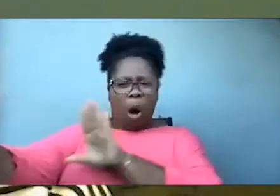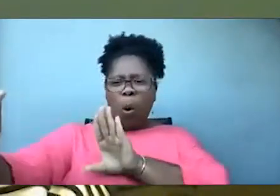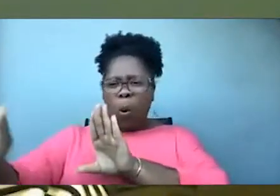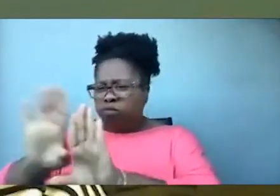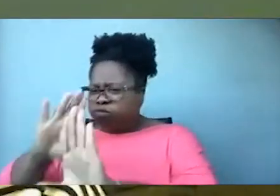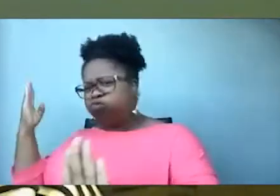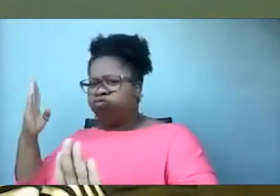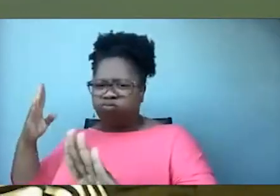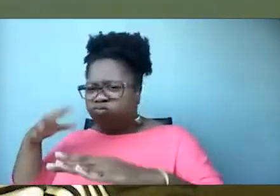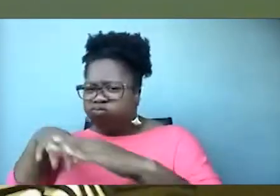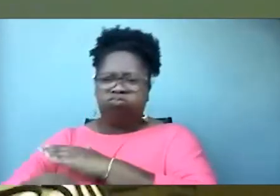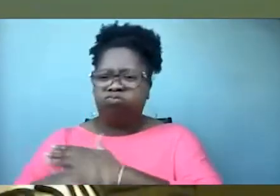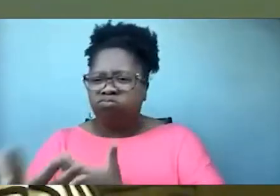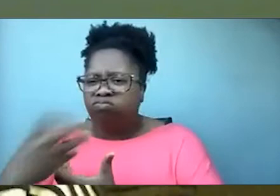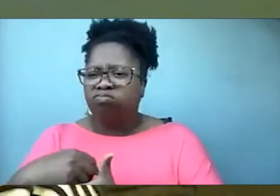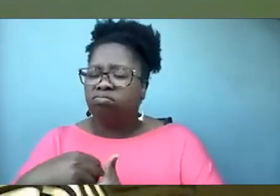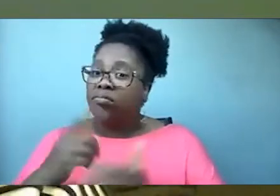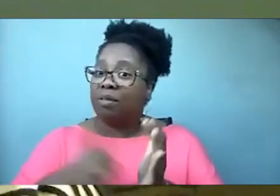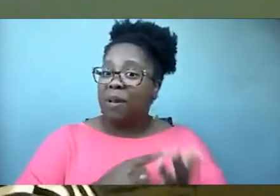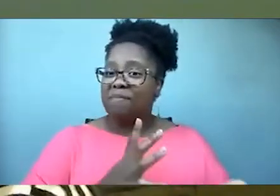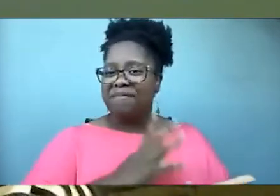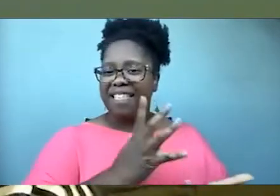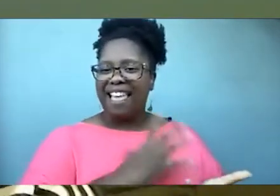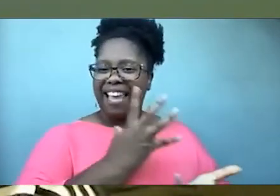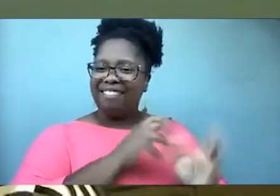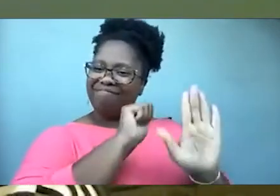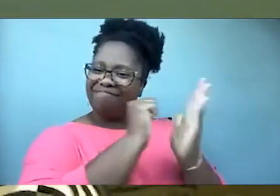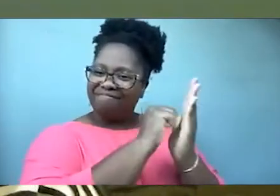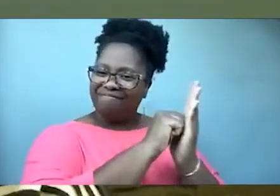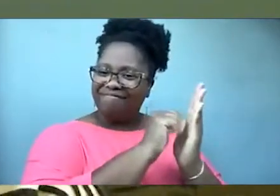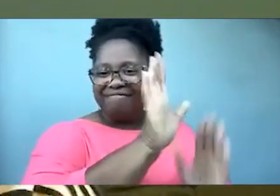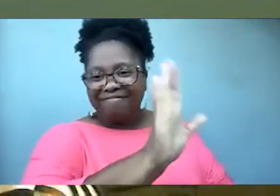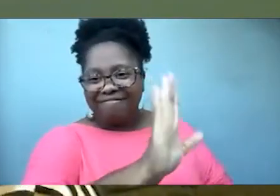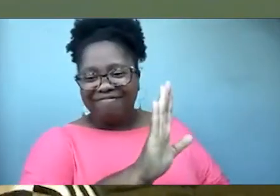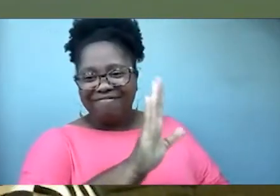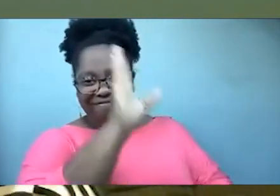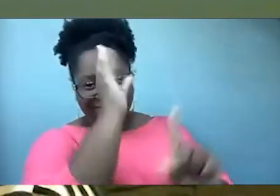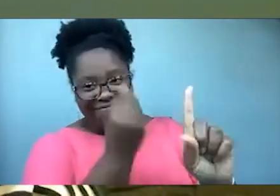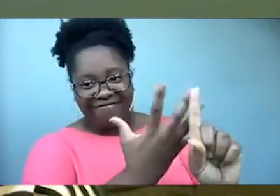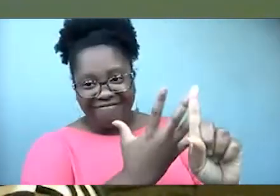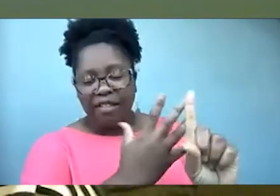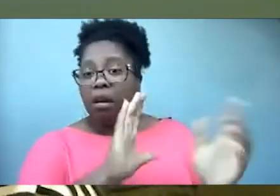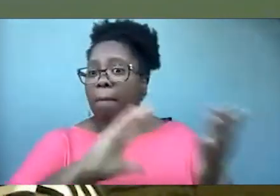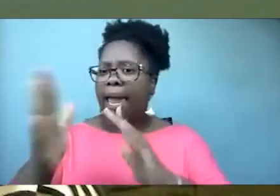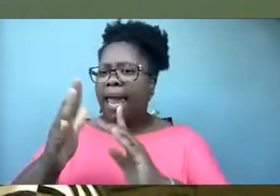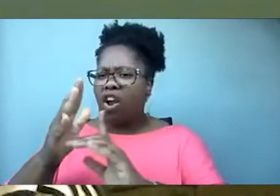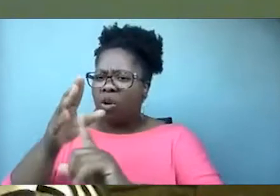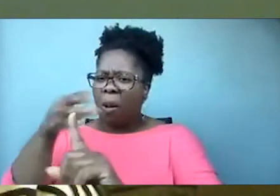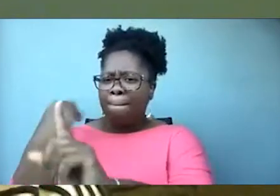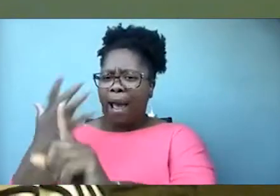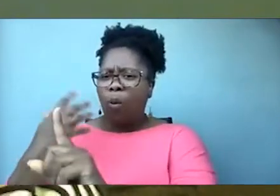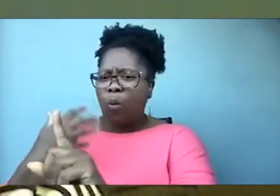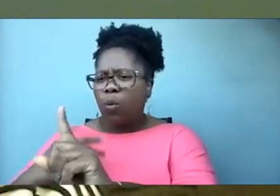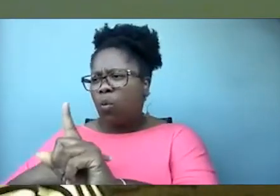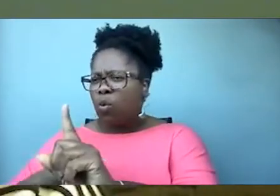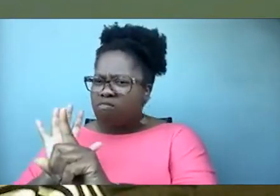opposed to the kicking in and making people and pushing people to do things anyway? How do you approach that balance in your work and in moving